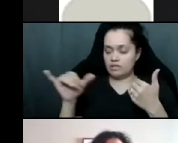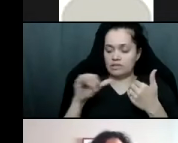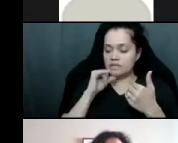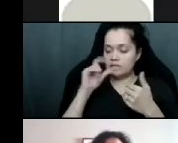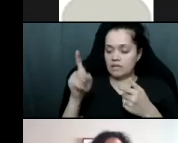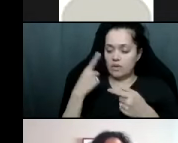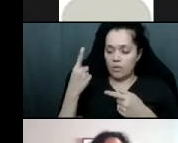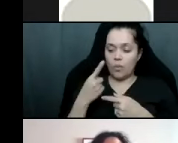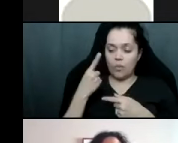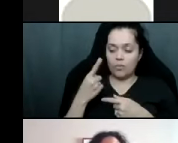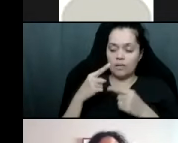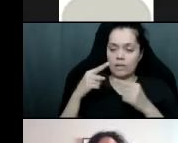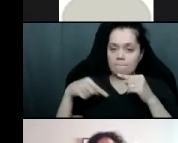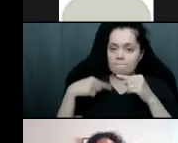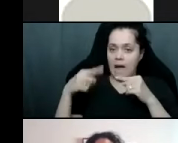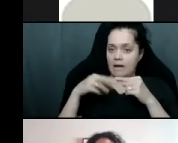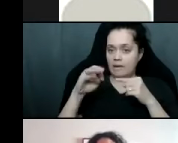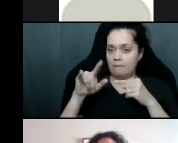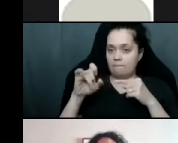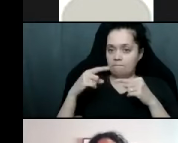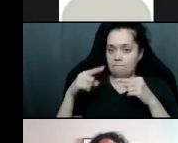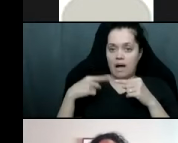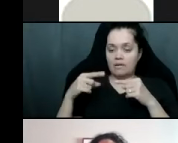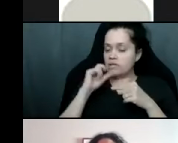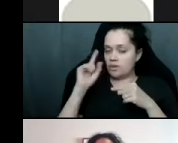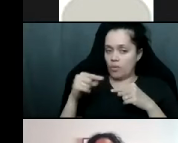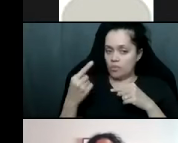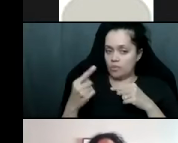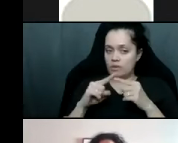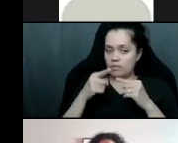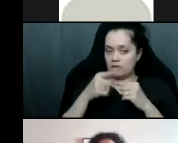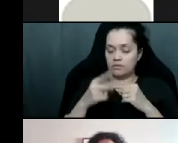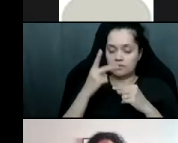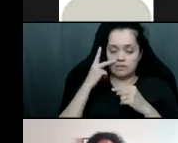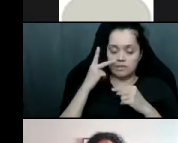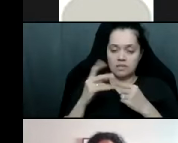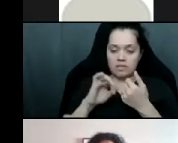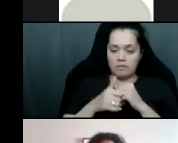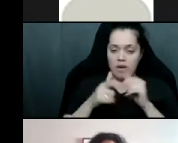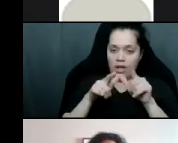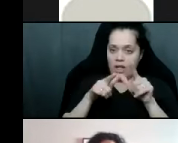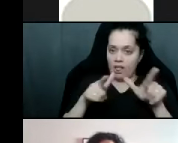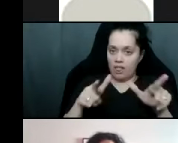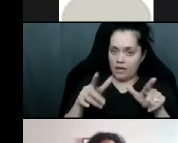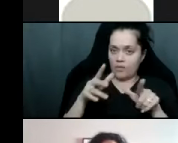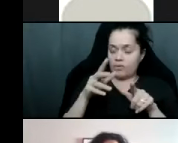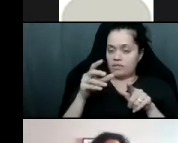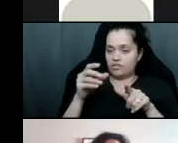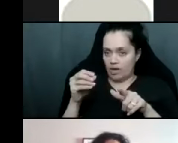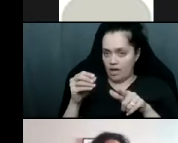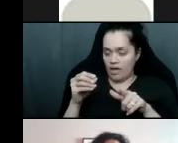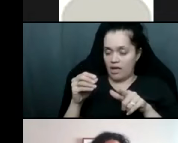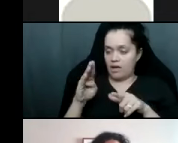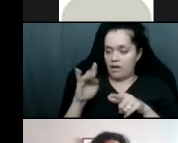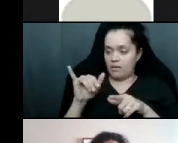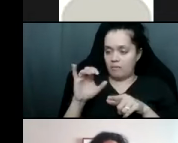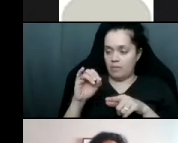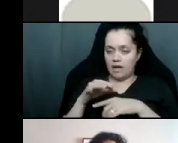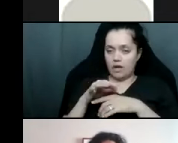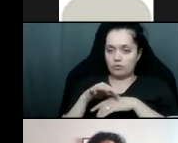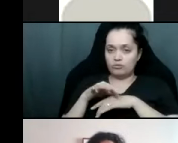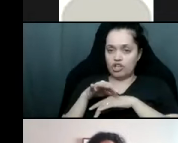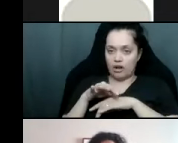just in miles, for instance. So we want to see about language and about